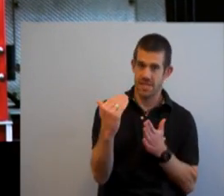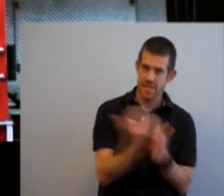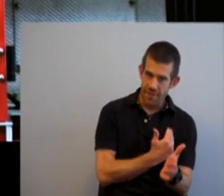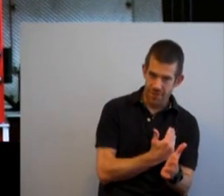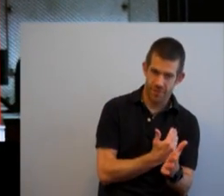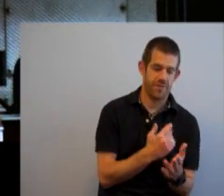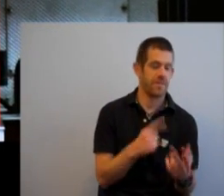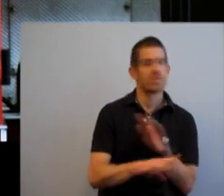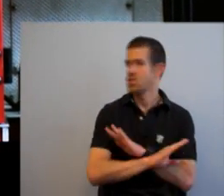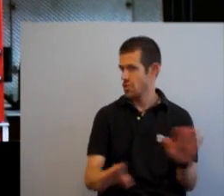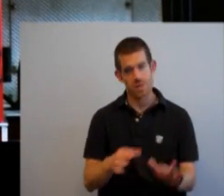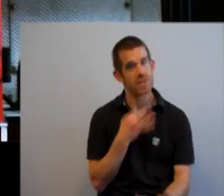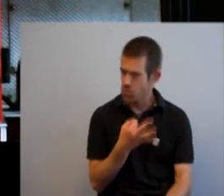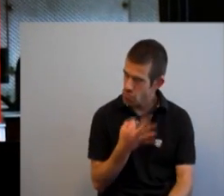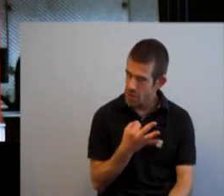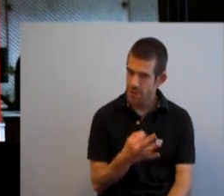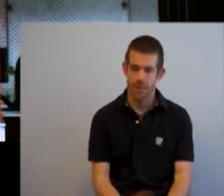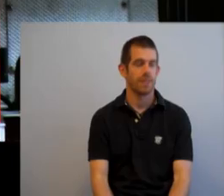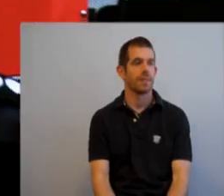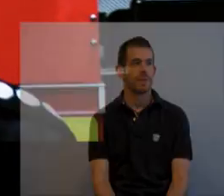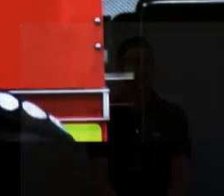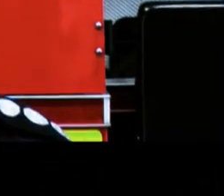fire safe. Don't take any risks with fire.